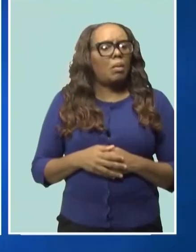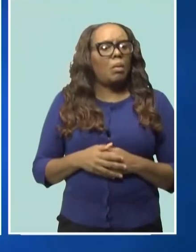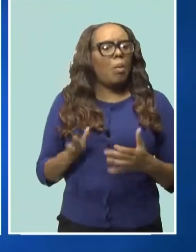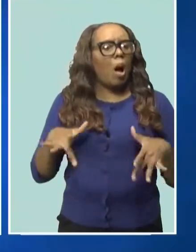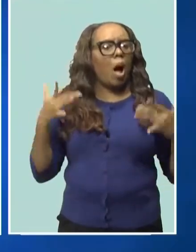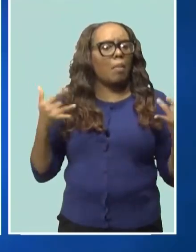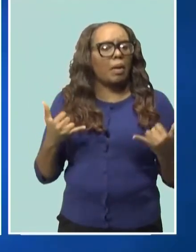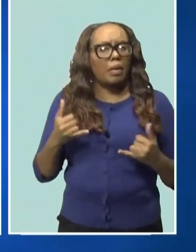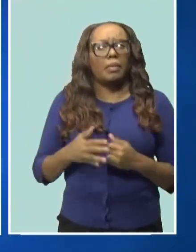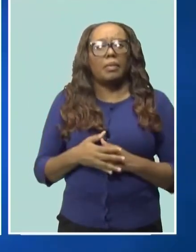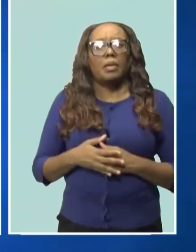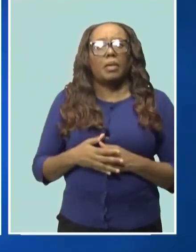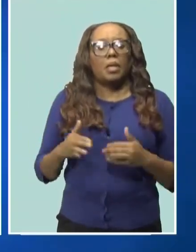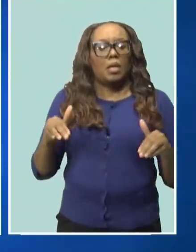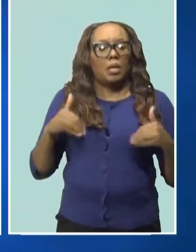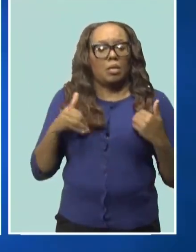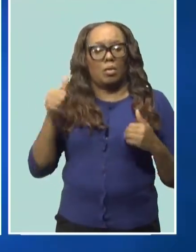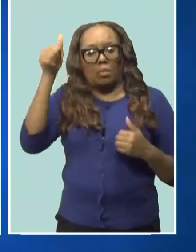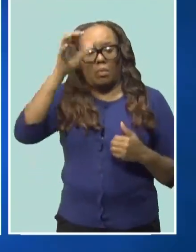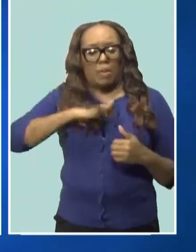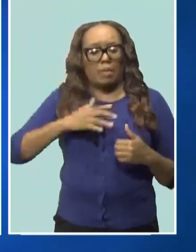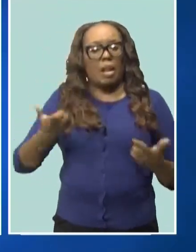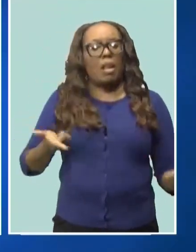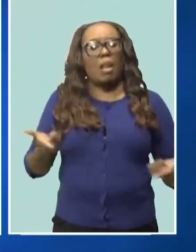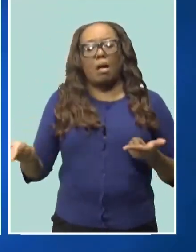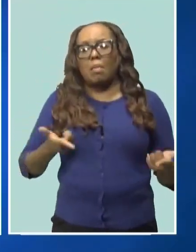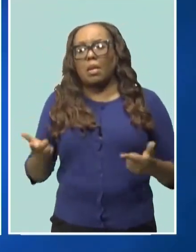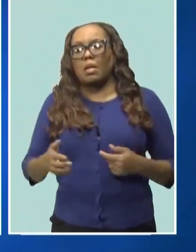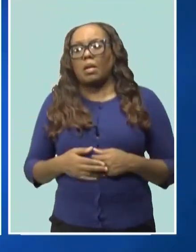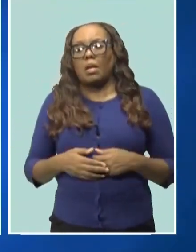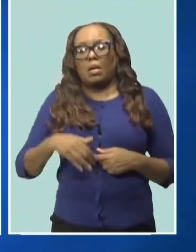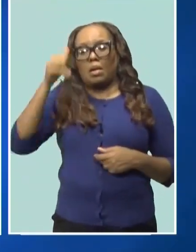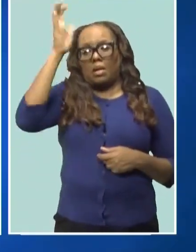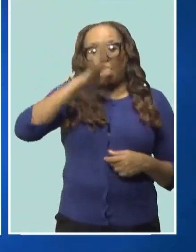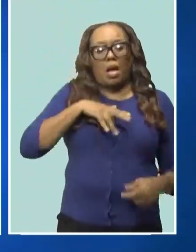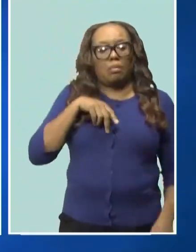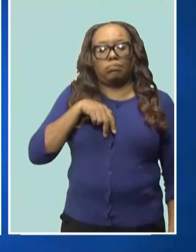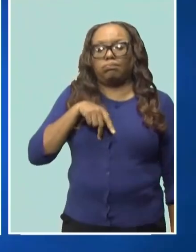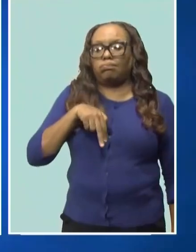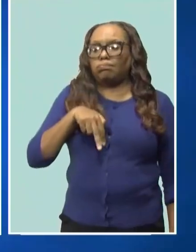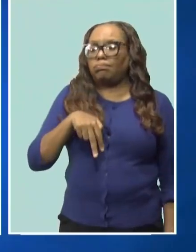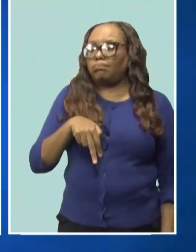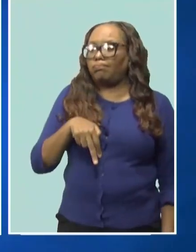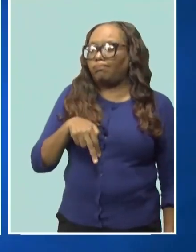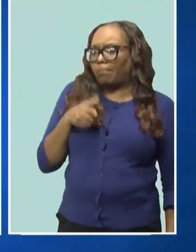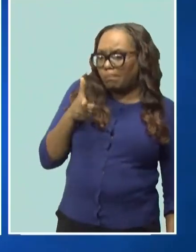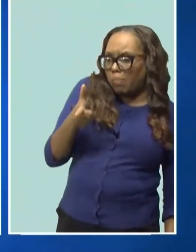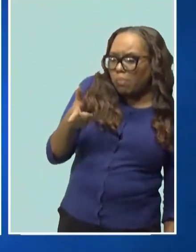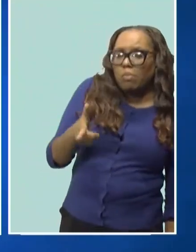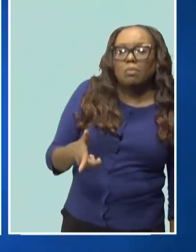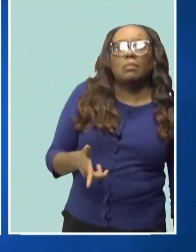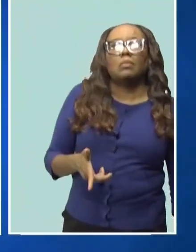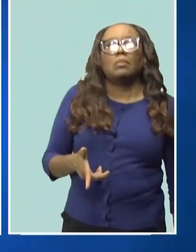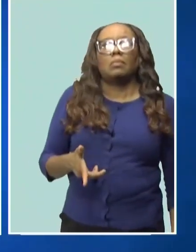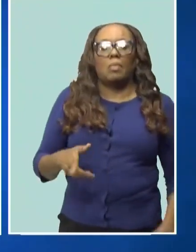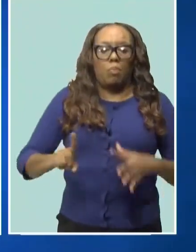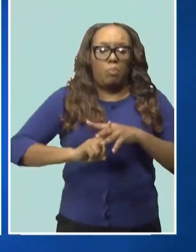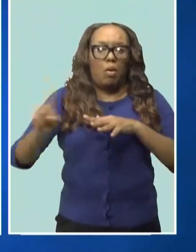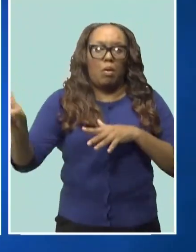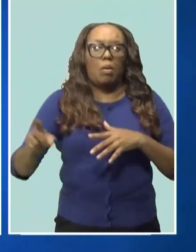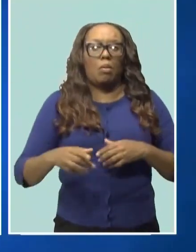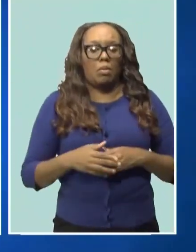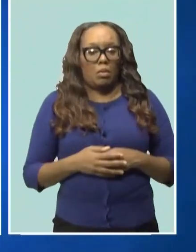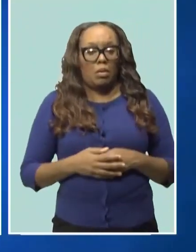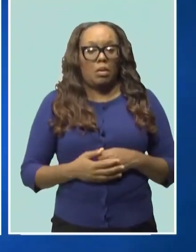liming in the area and started shooting. He then fled through a gap. Goodridge was left motionless on the ground.